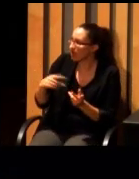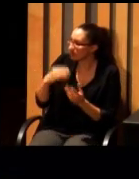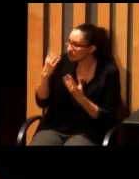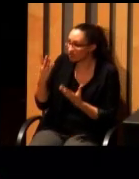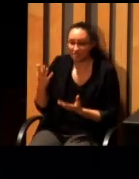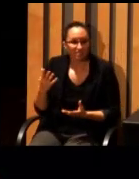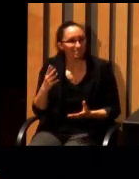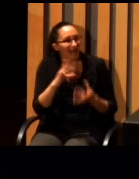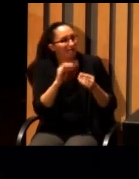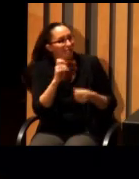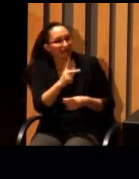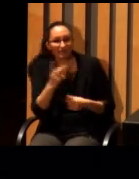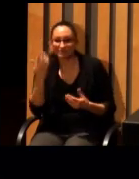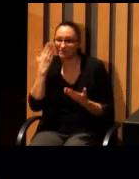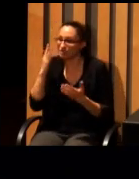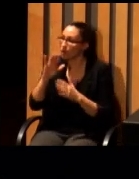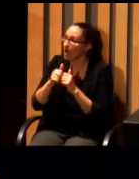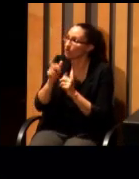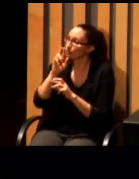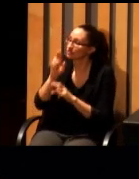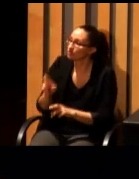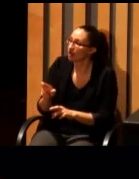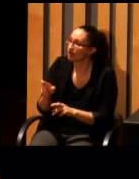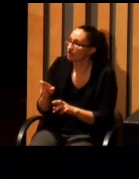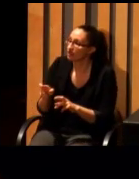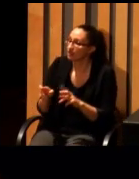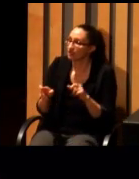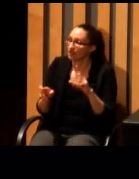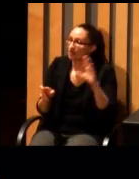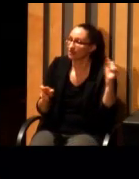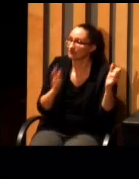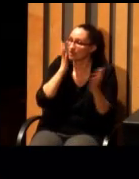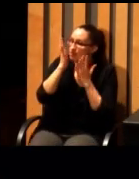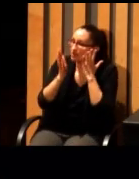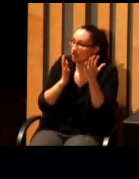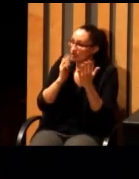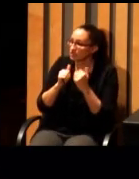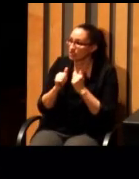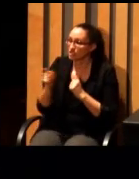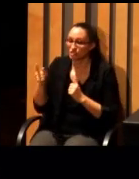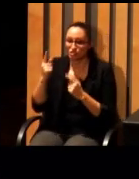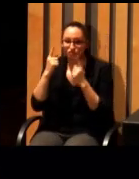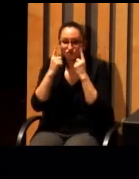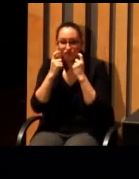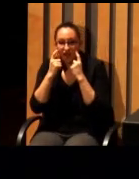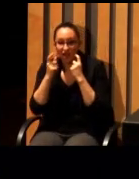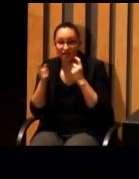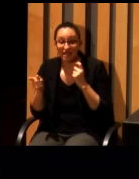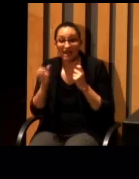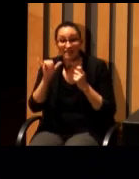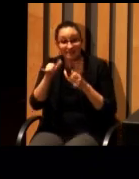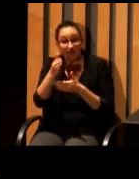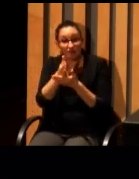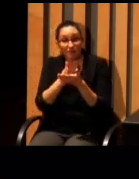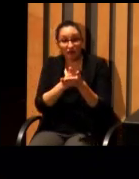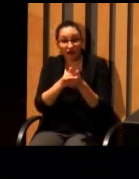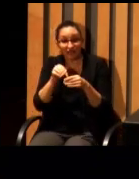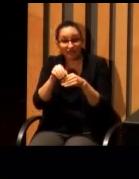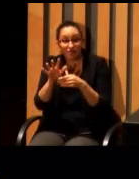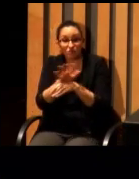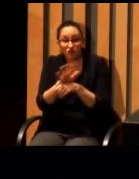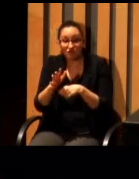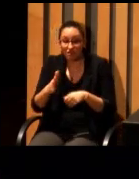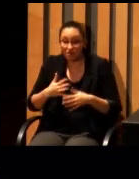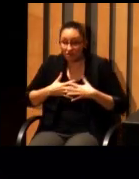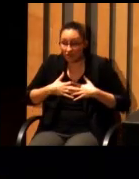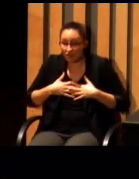doesn't know what to respond. And he finally walks away. He's embarrassed. And she starts crying. And it's the most powerful, moving thing you've ever seen in your